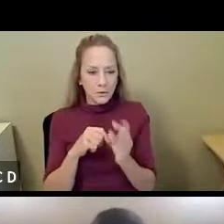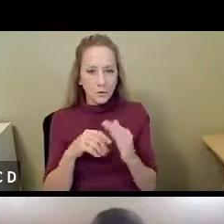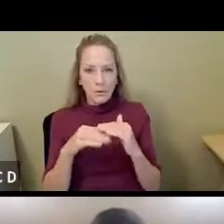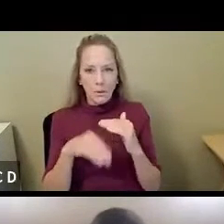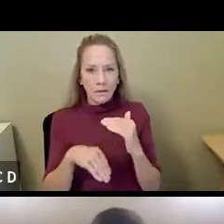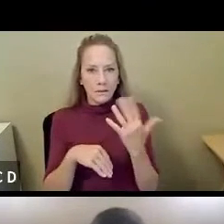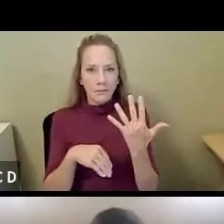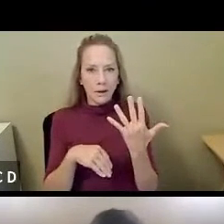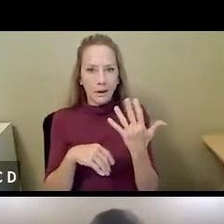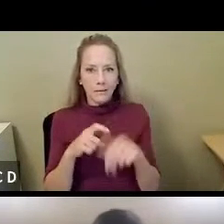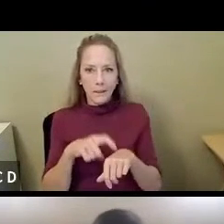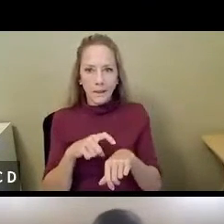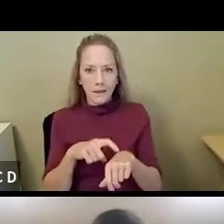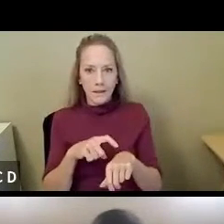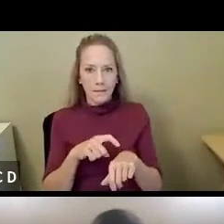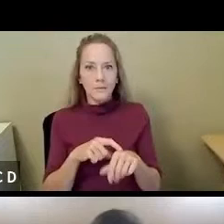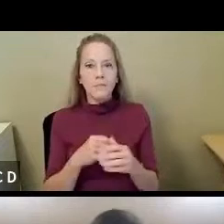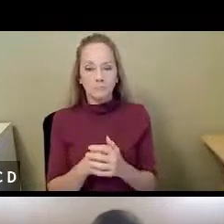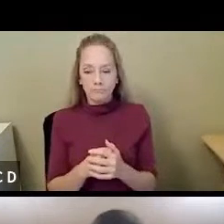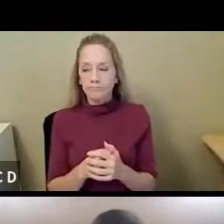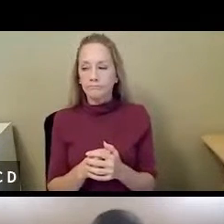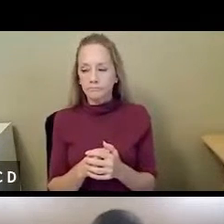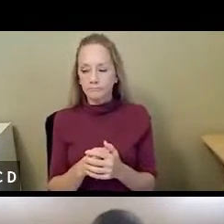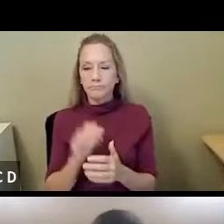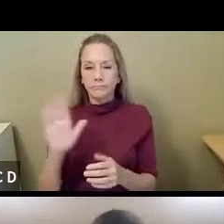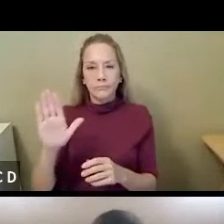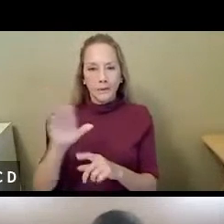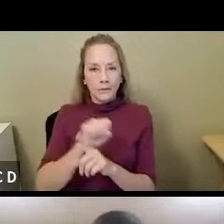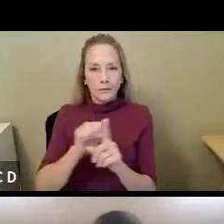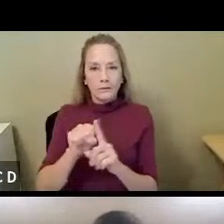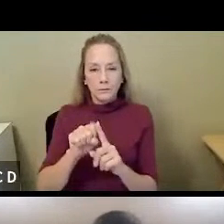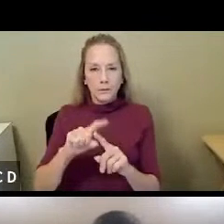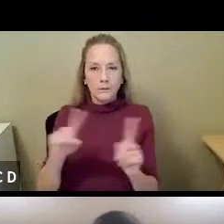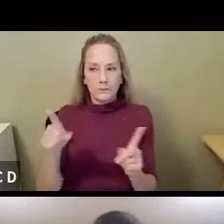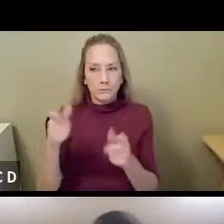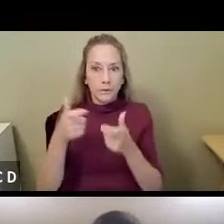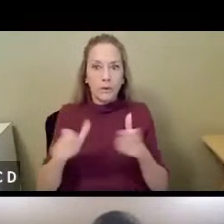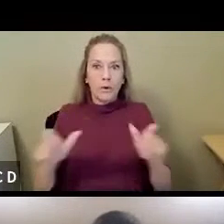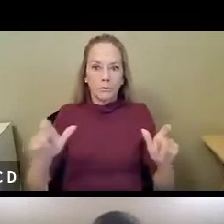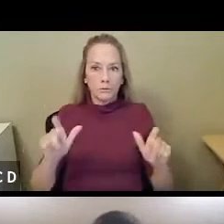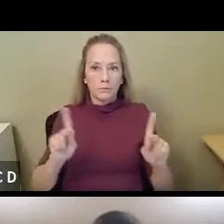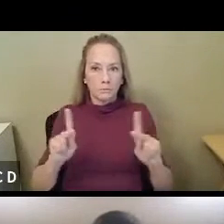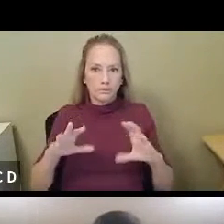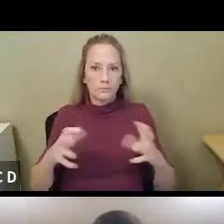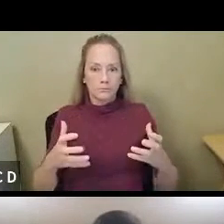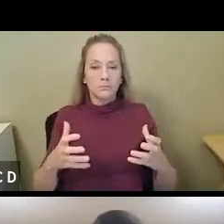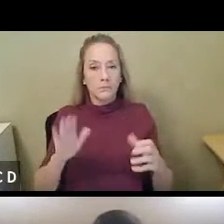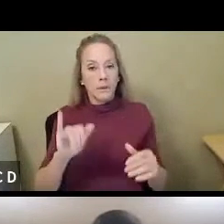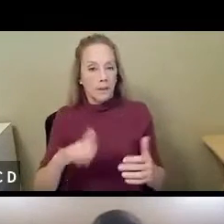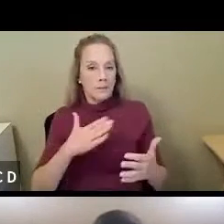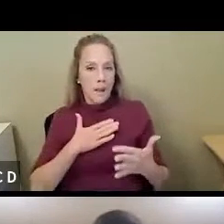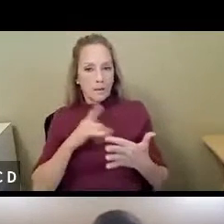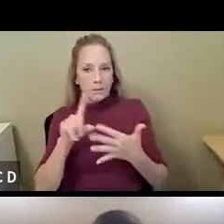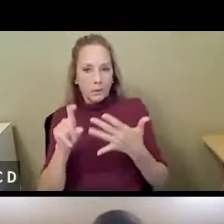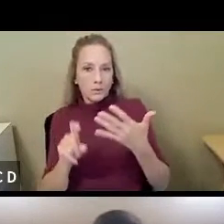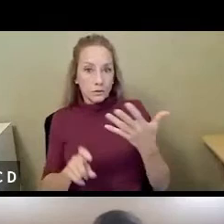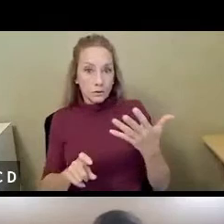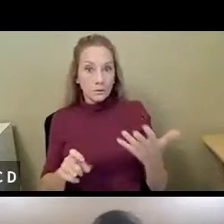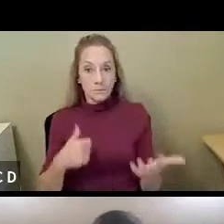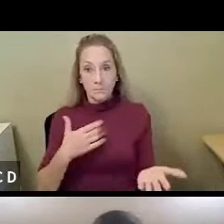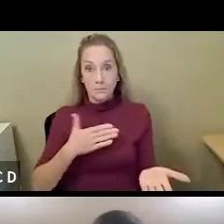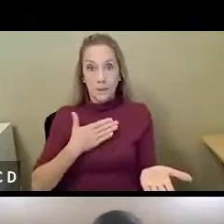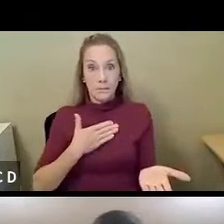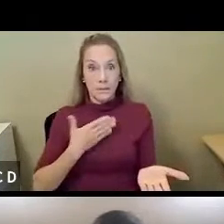So, they're also, in a different situation. They have a larger population. So anyway, those are my questions. Happy to